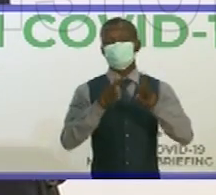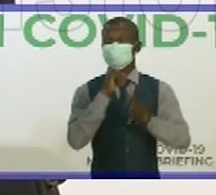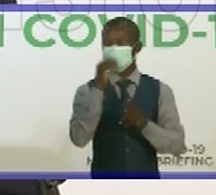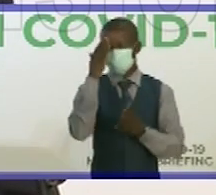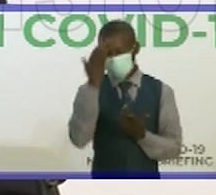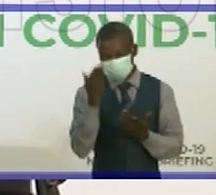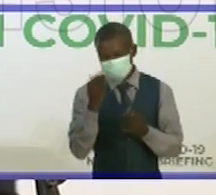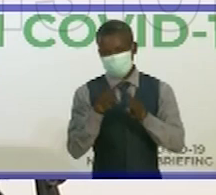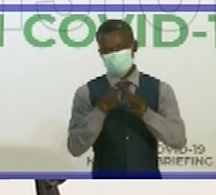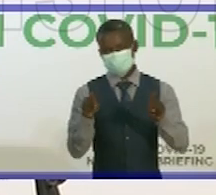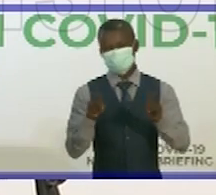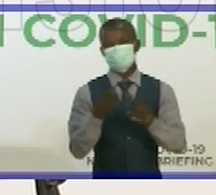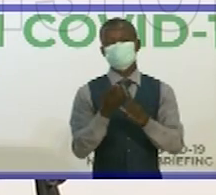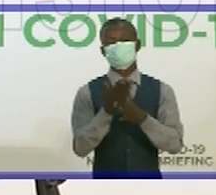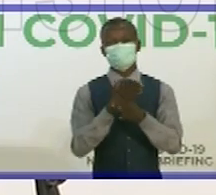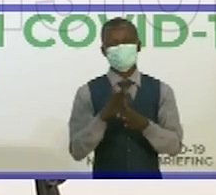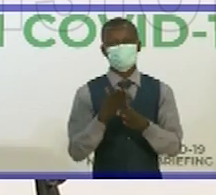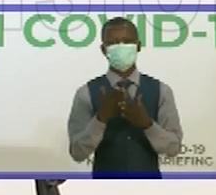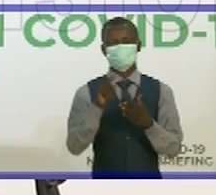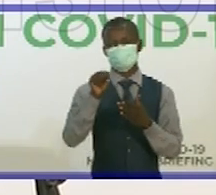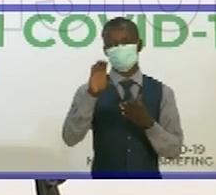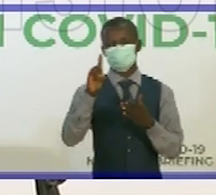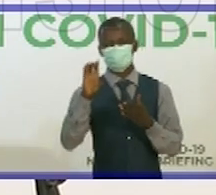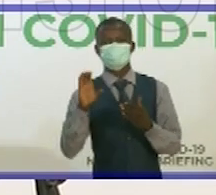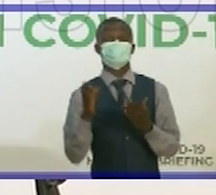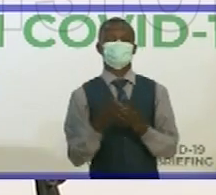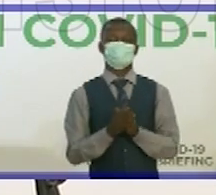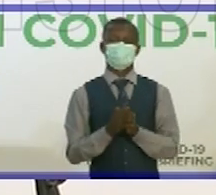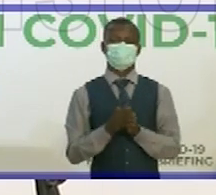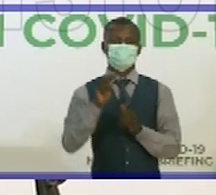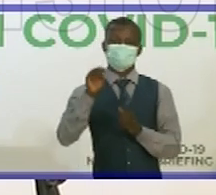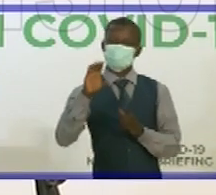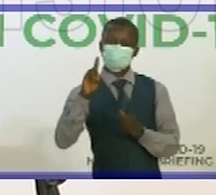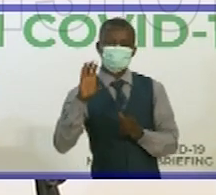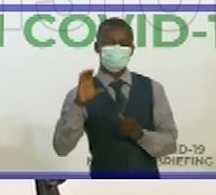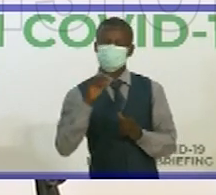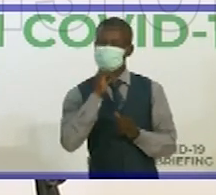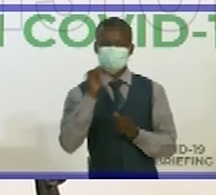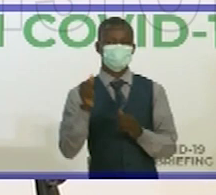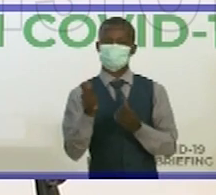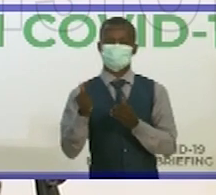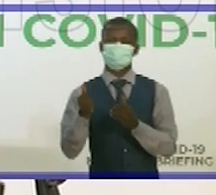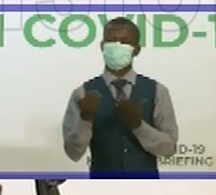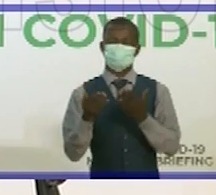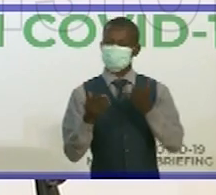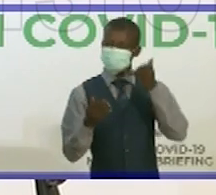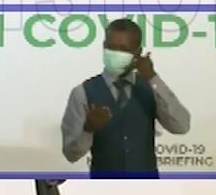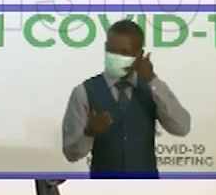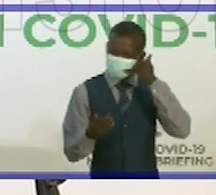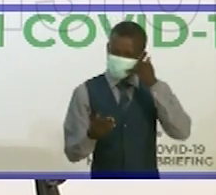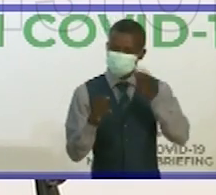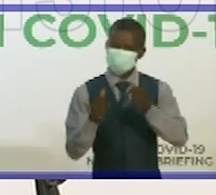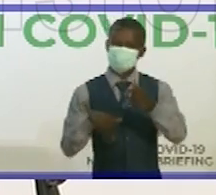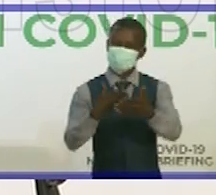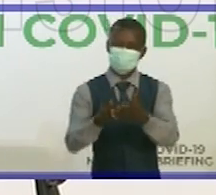between reaching NCDC doesn't provide, can't evacuate patients. That's an FCT responsibility in Abuja. So